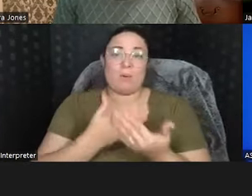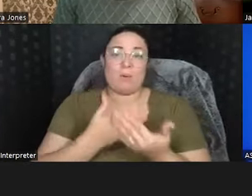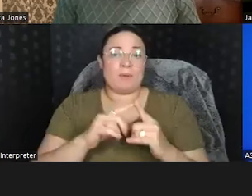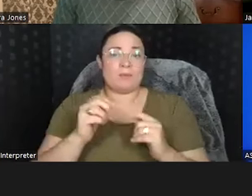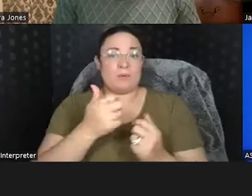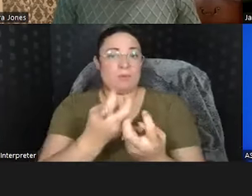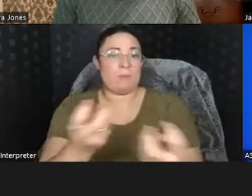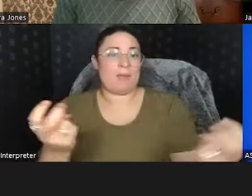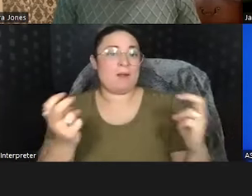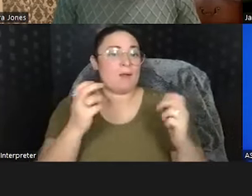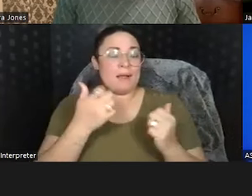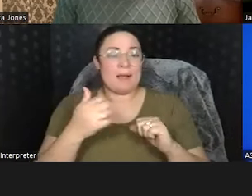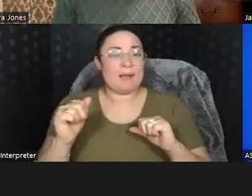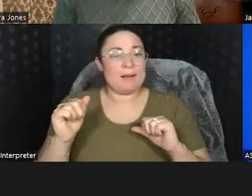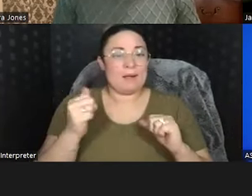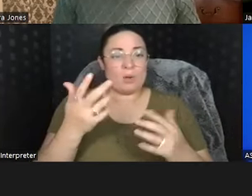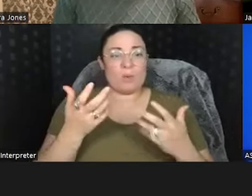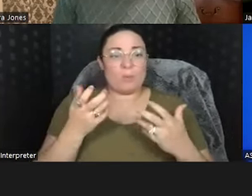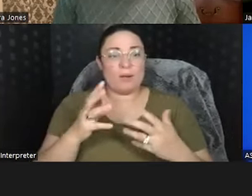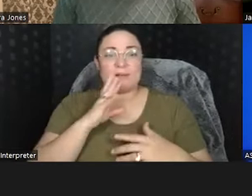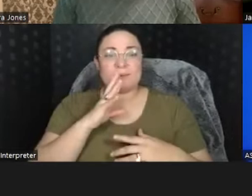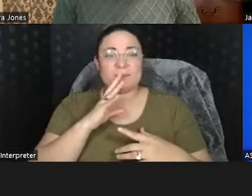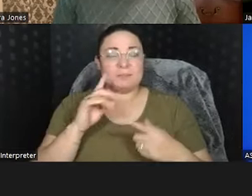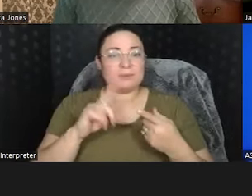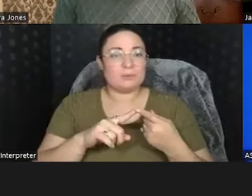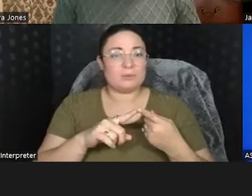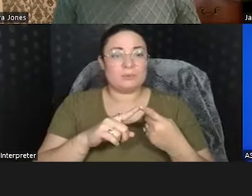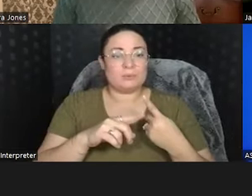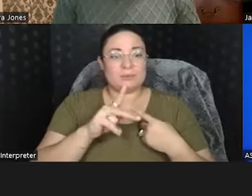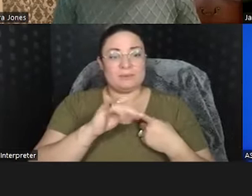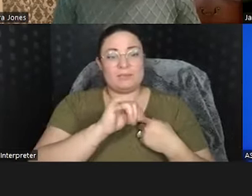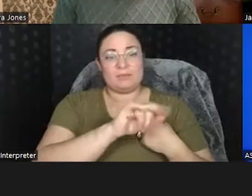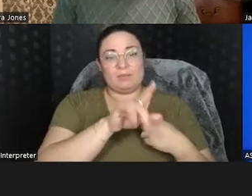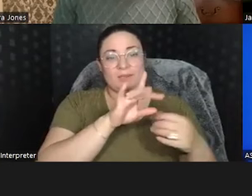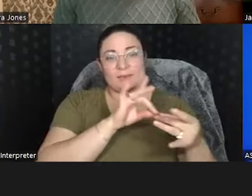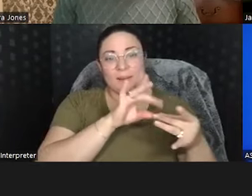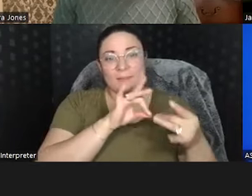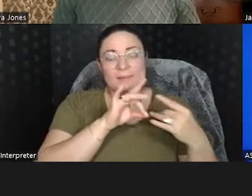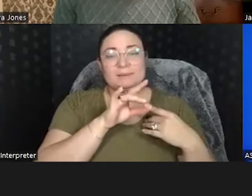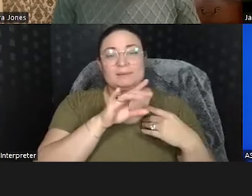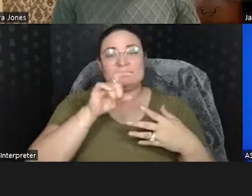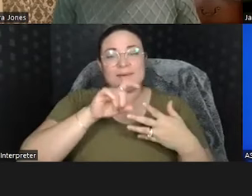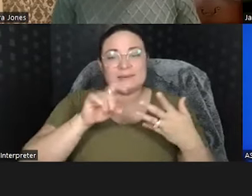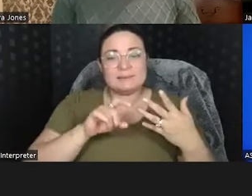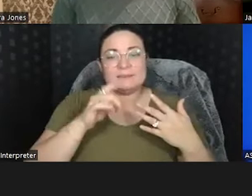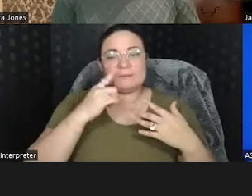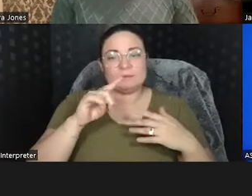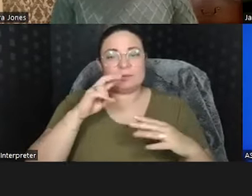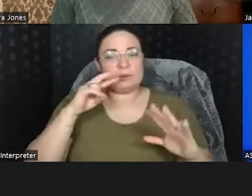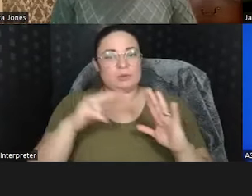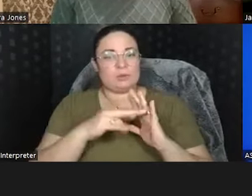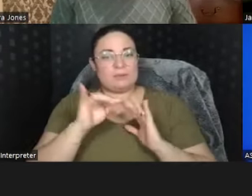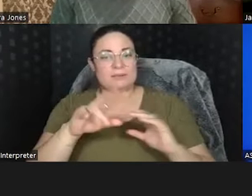panel. Does anyone else want to speak to Kiara's comments or, the need to look at this